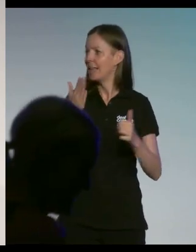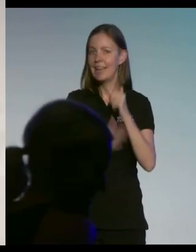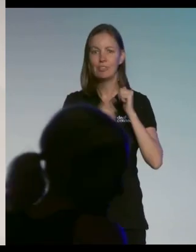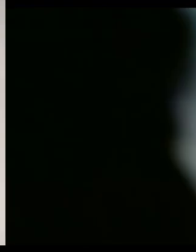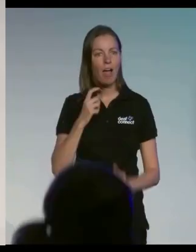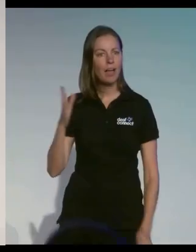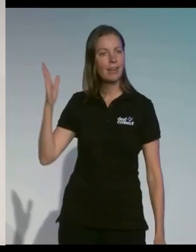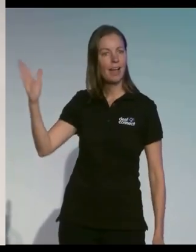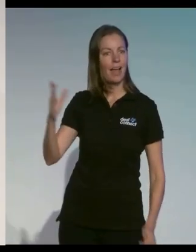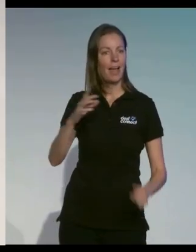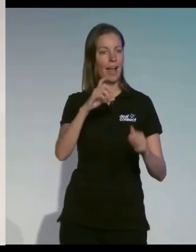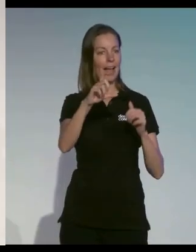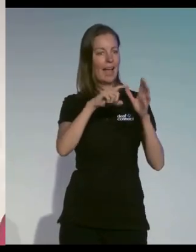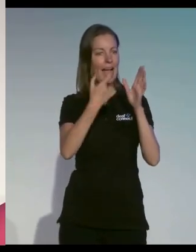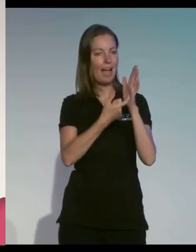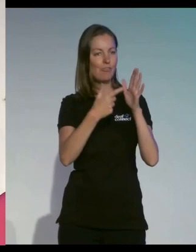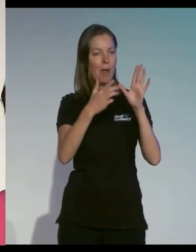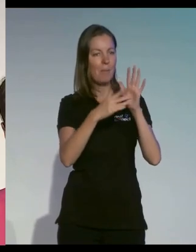koala. So